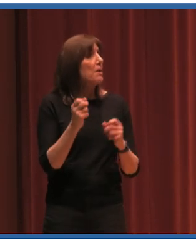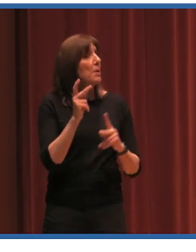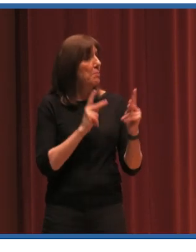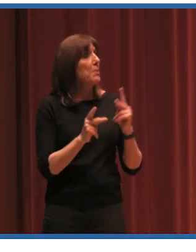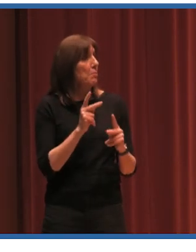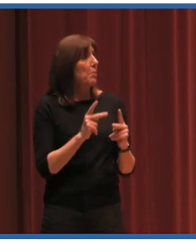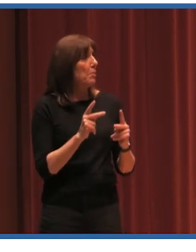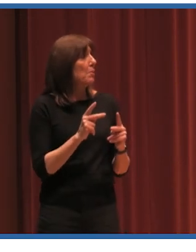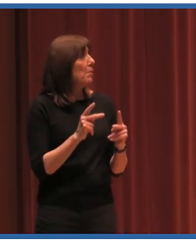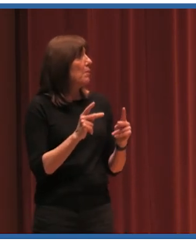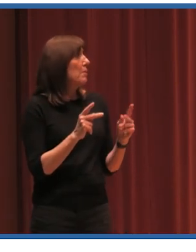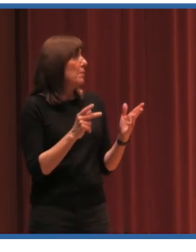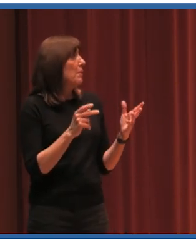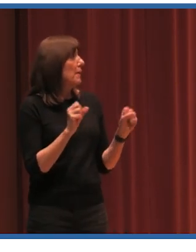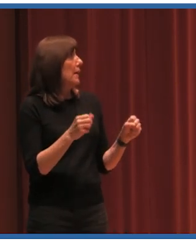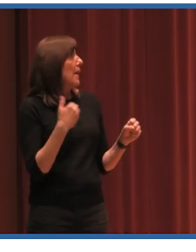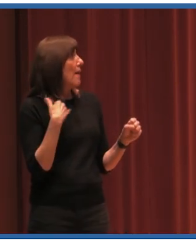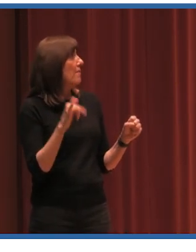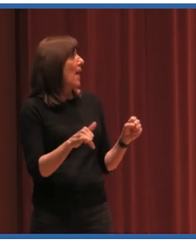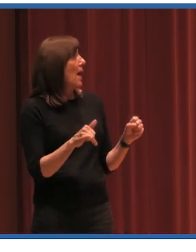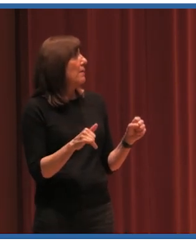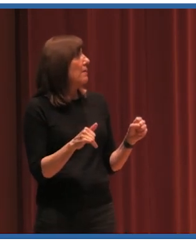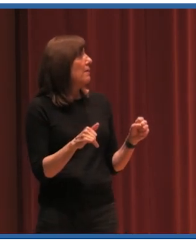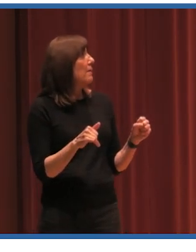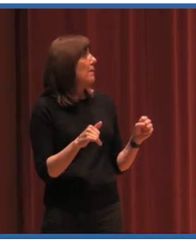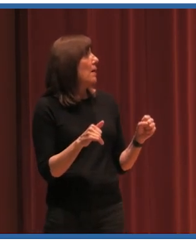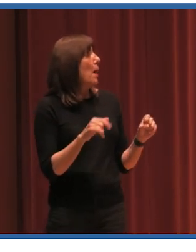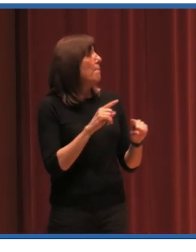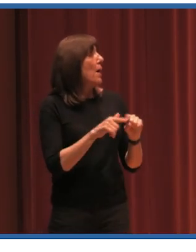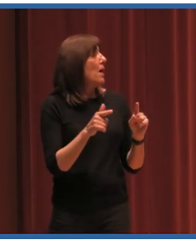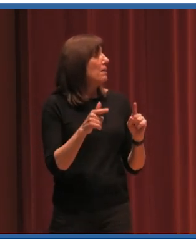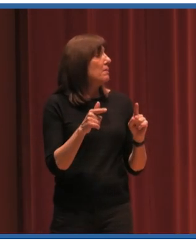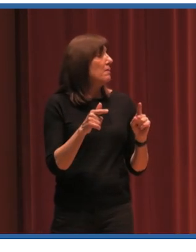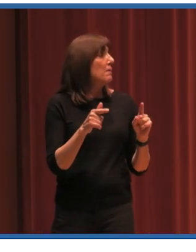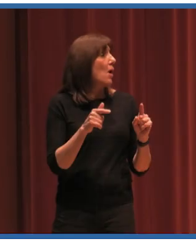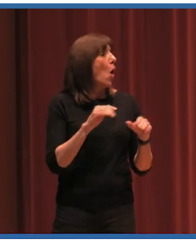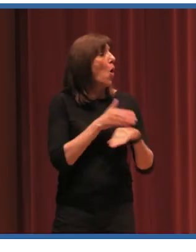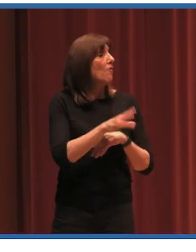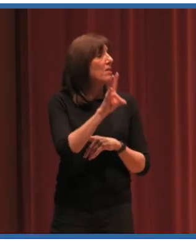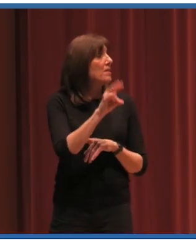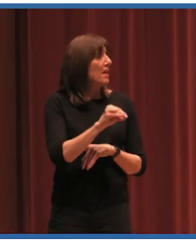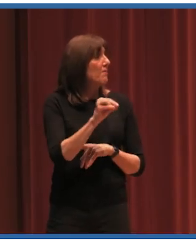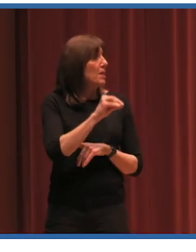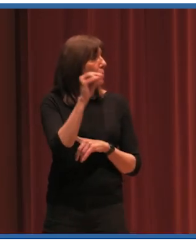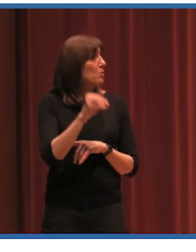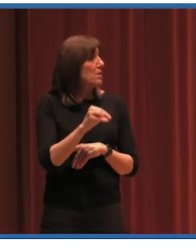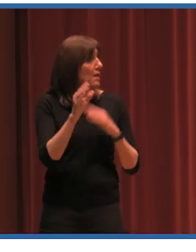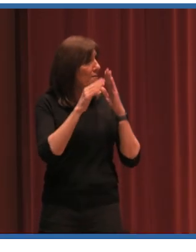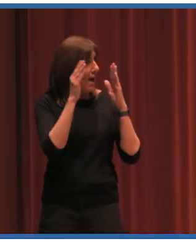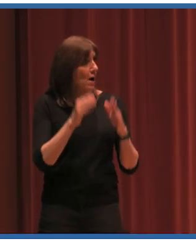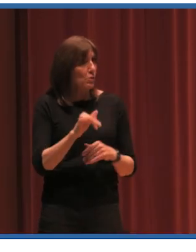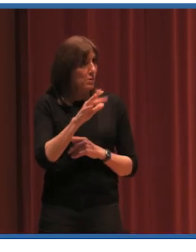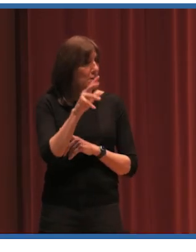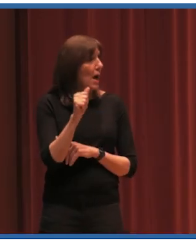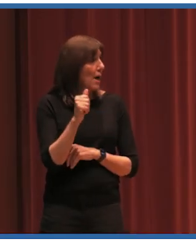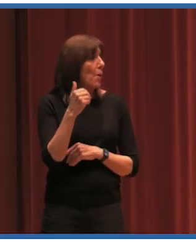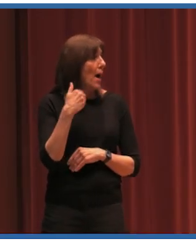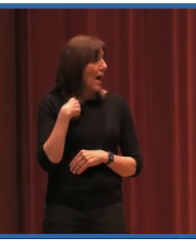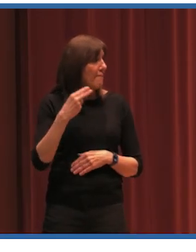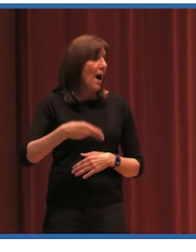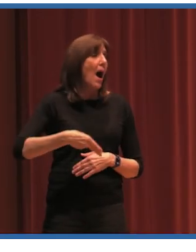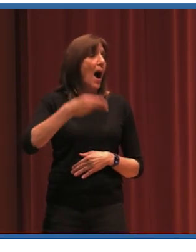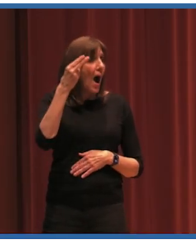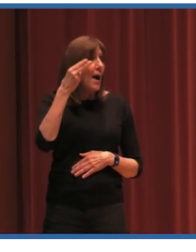expensive, but first-step test, over 70% of homes in Iowa have a